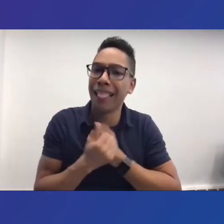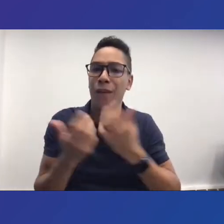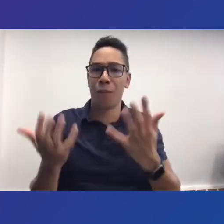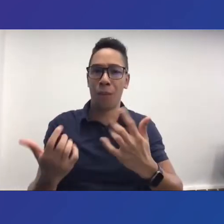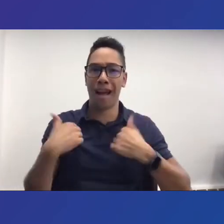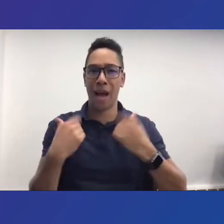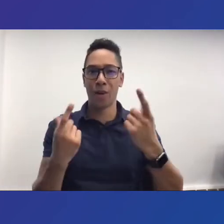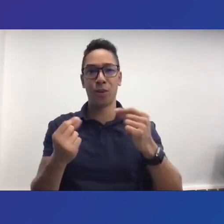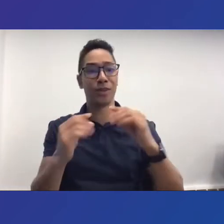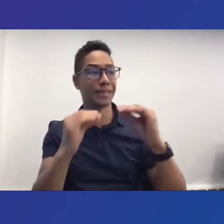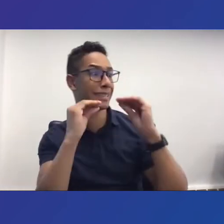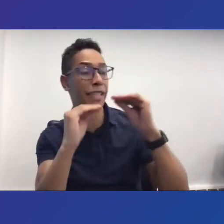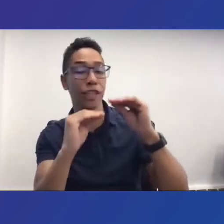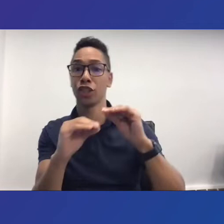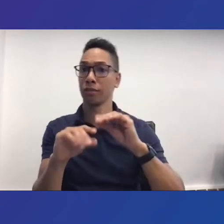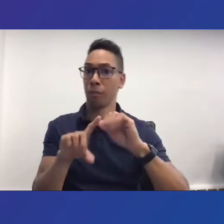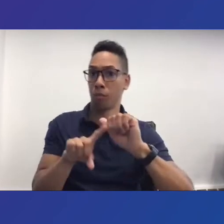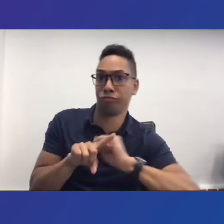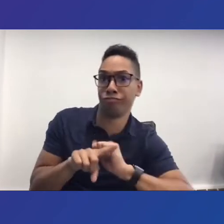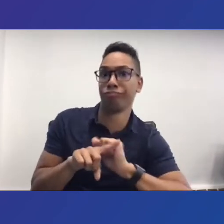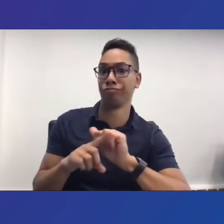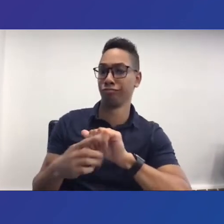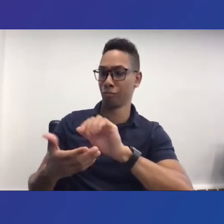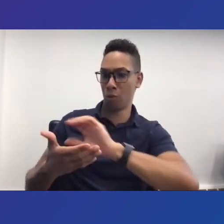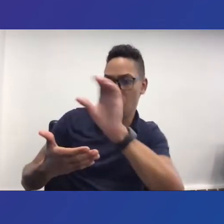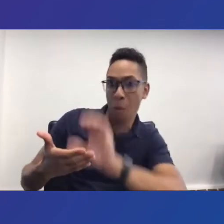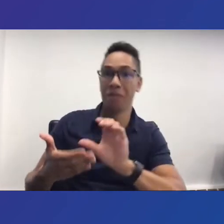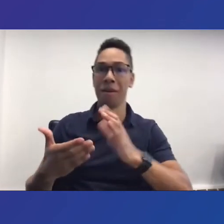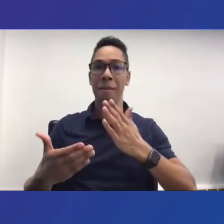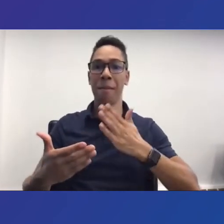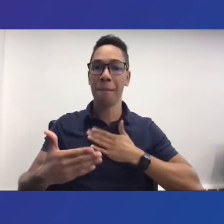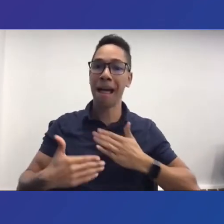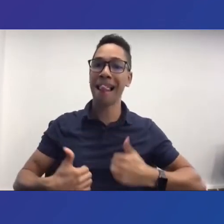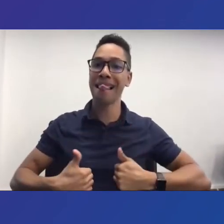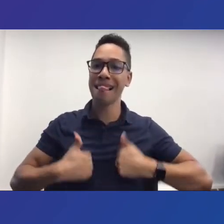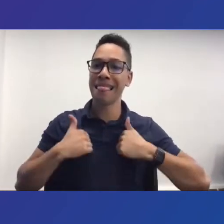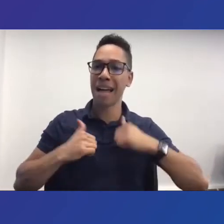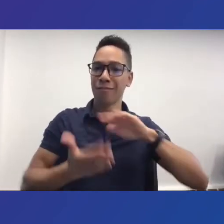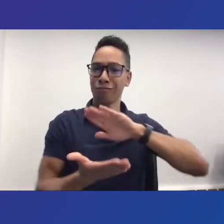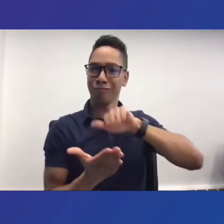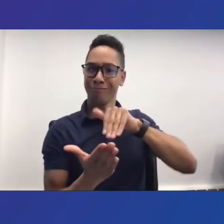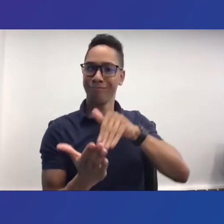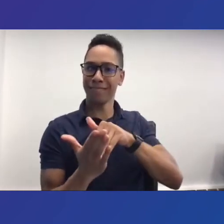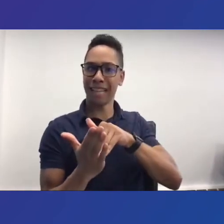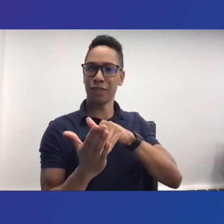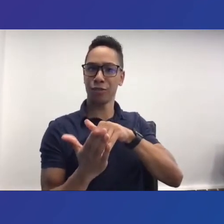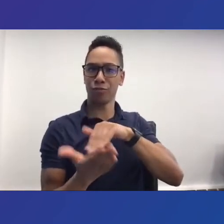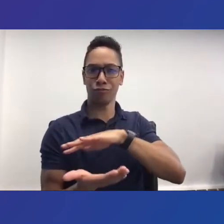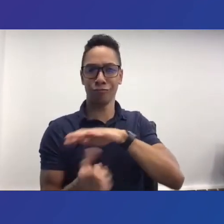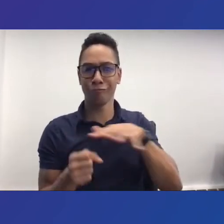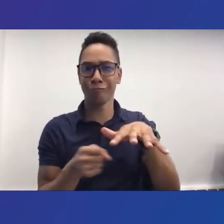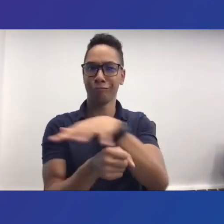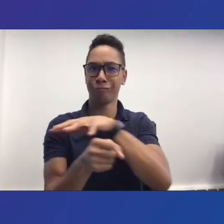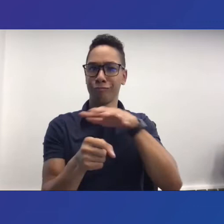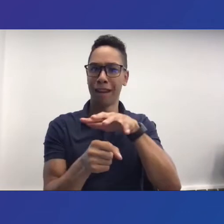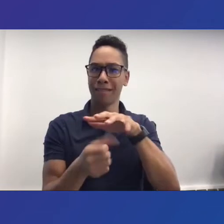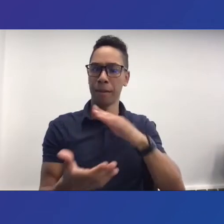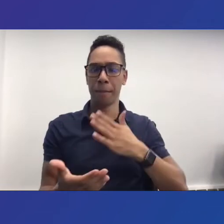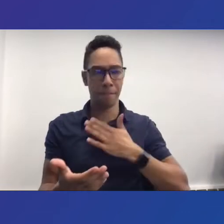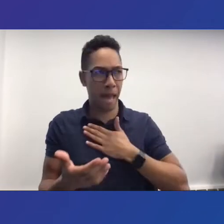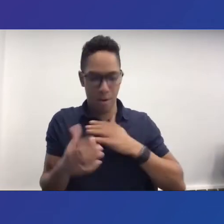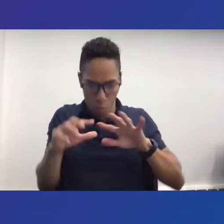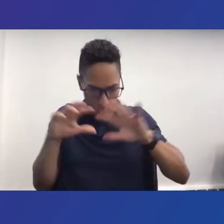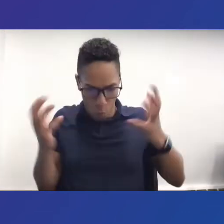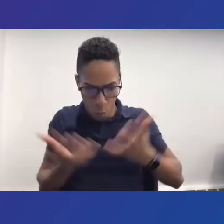performing, choreographing, what have you. I have a life centered around the art form that has given me a sense of identity and understanding of my world